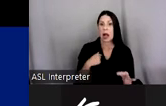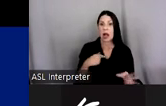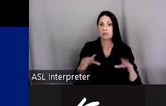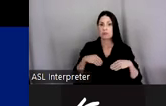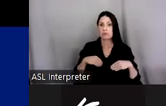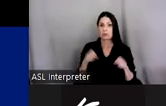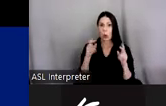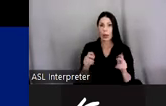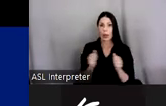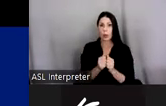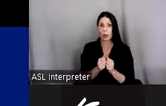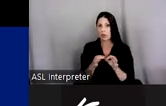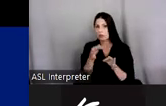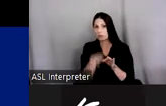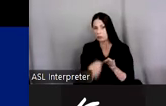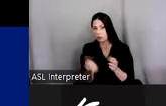is.